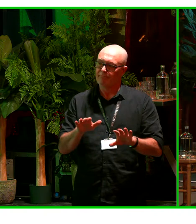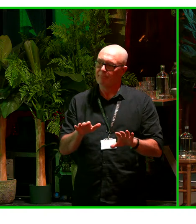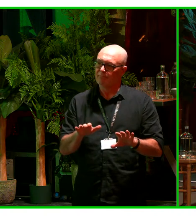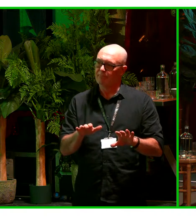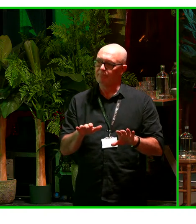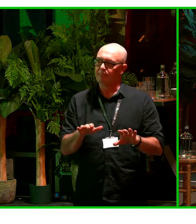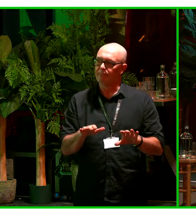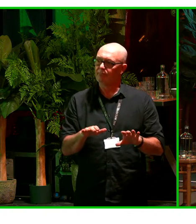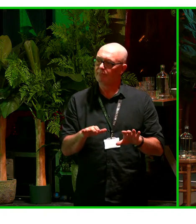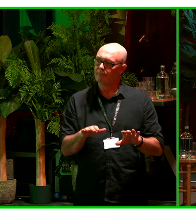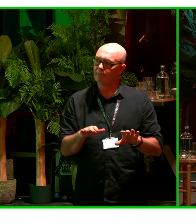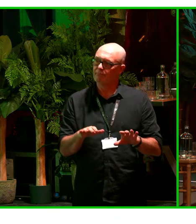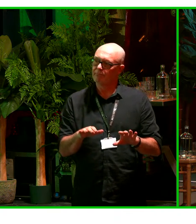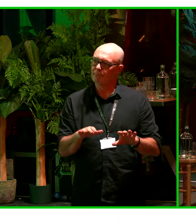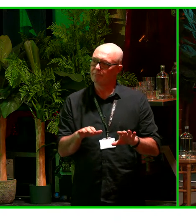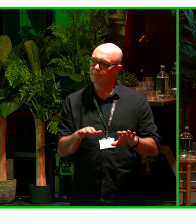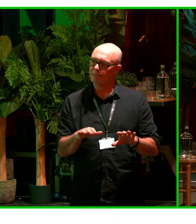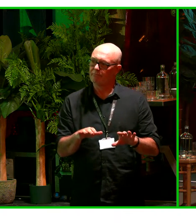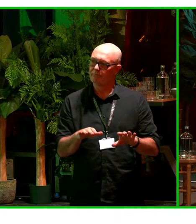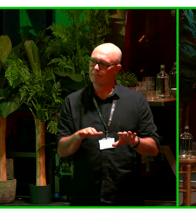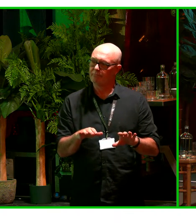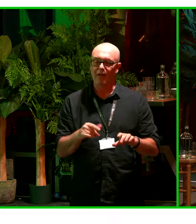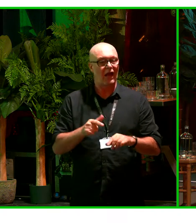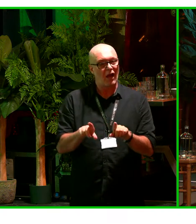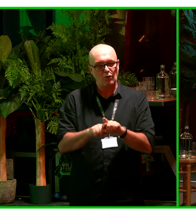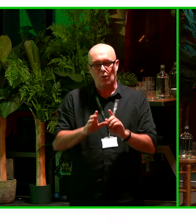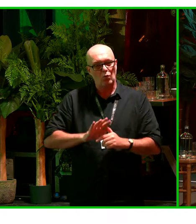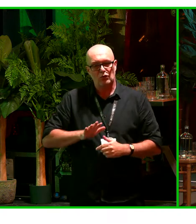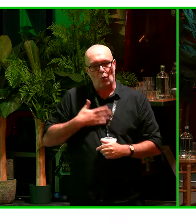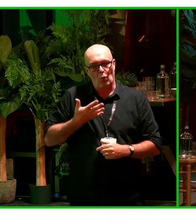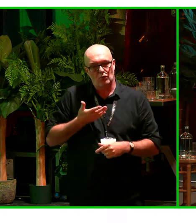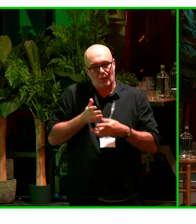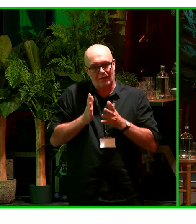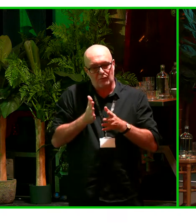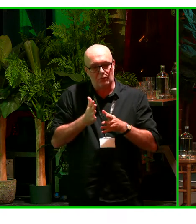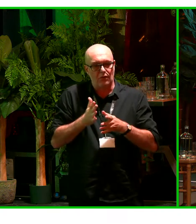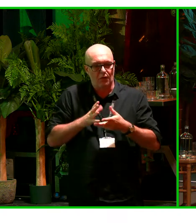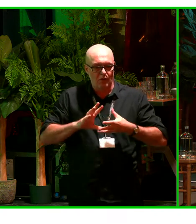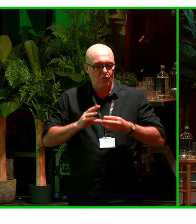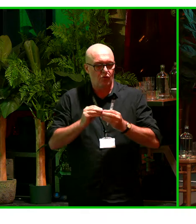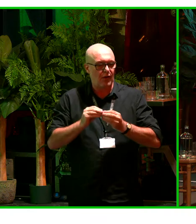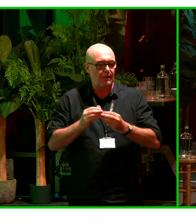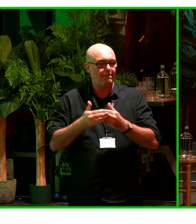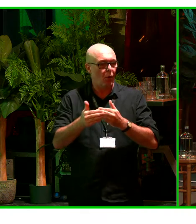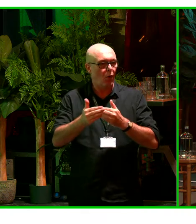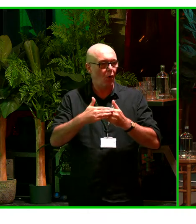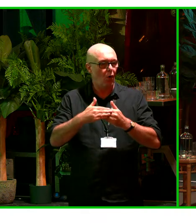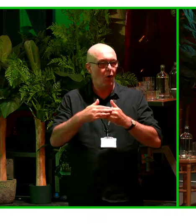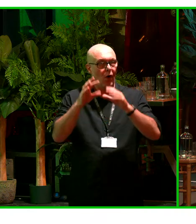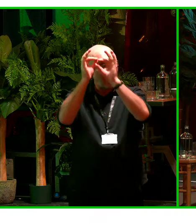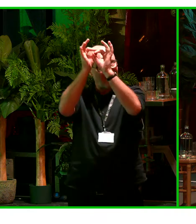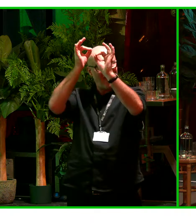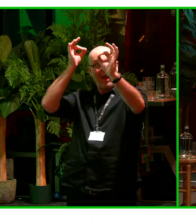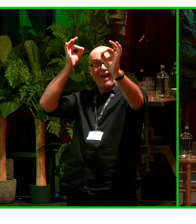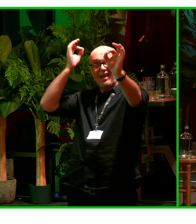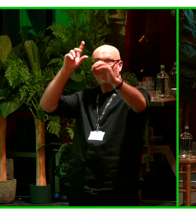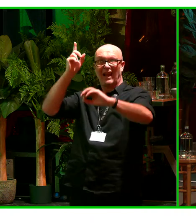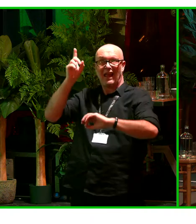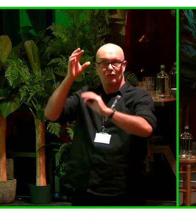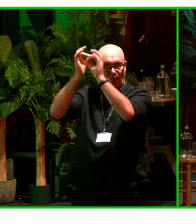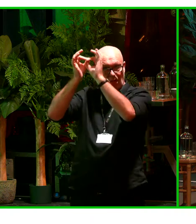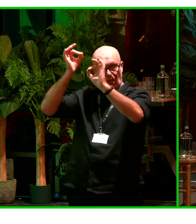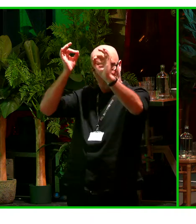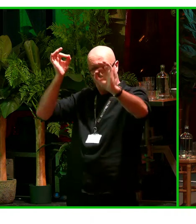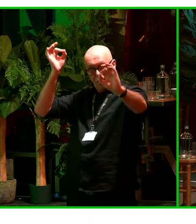heat pumps and electric vehicles. And we don't want to have to build big overhead lines and substations in every single town